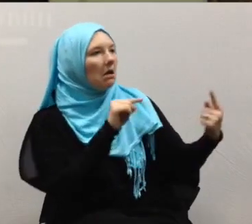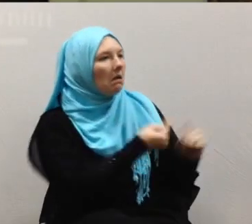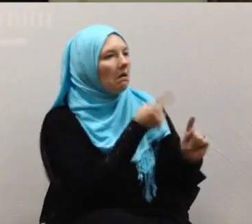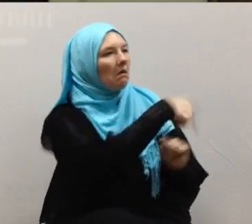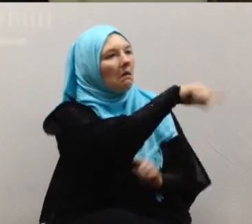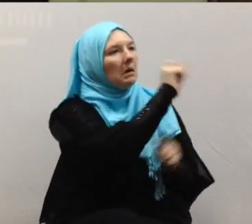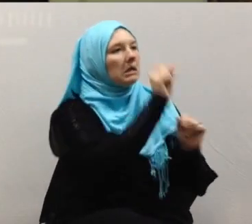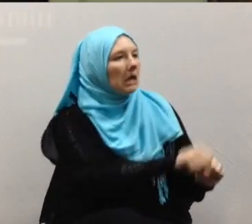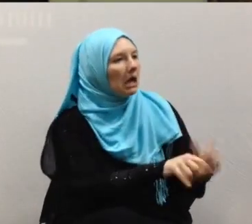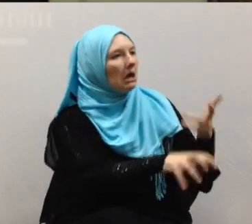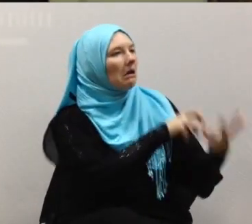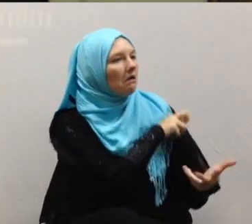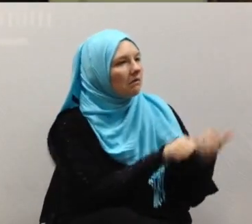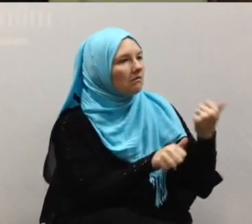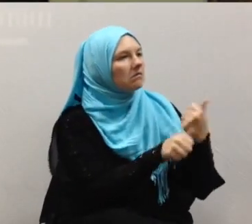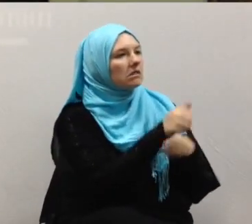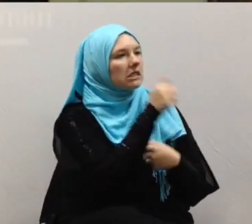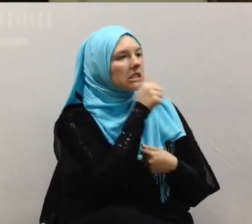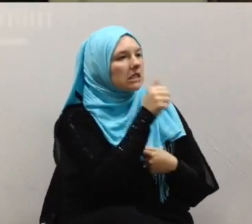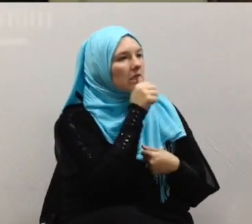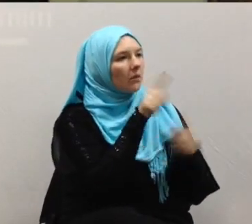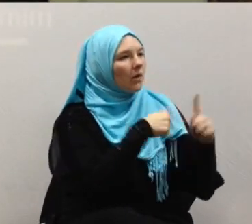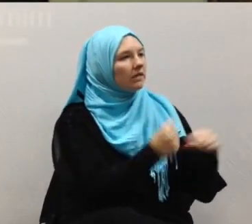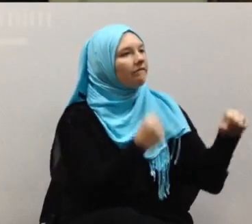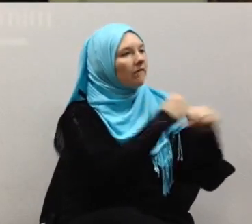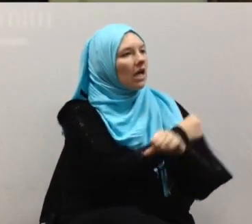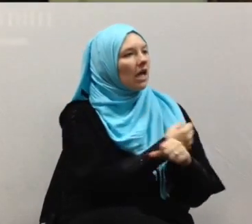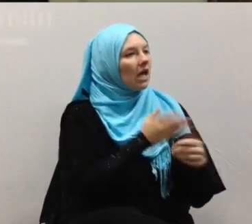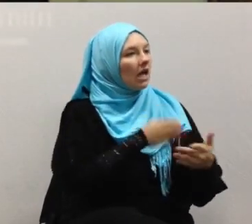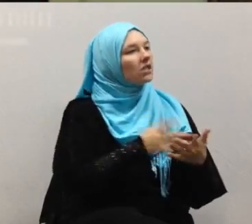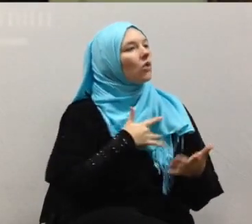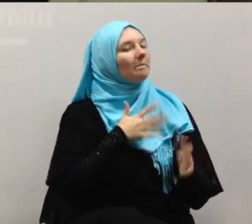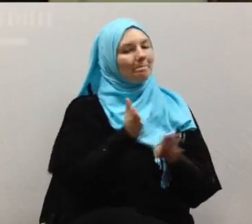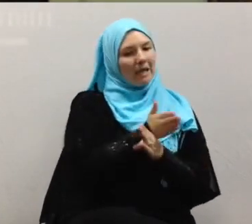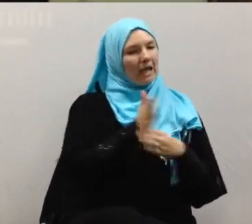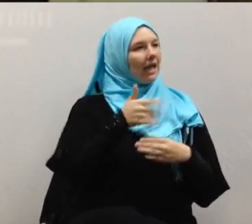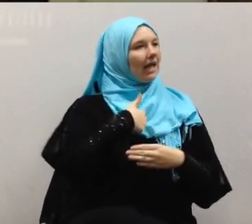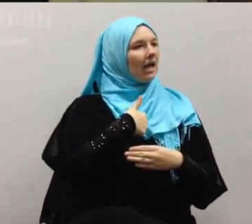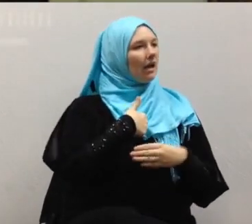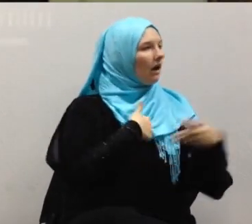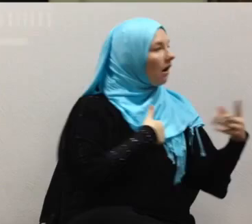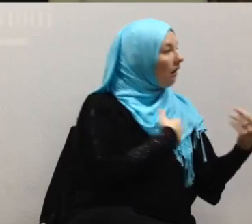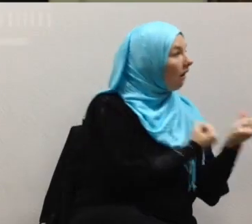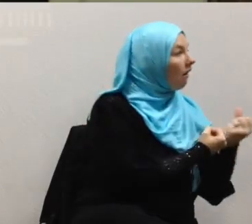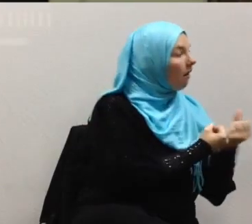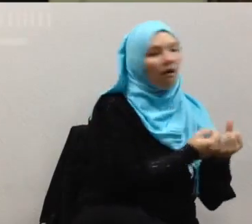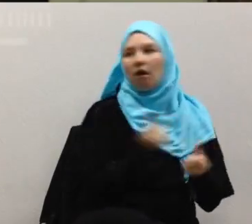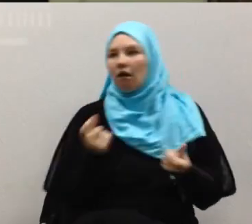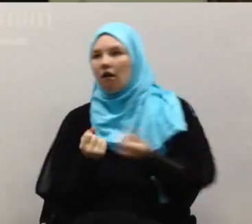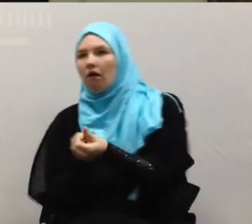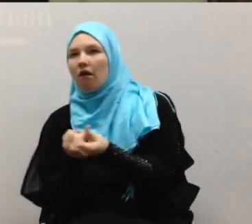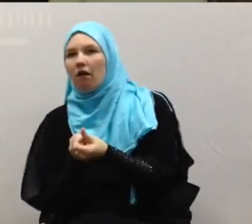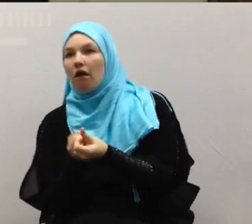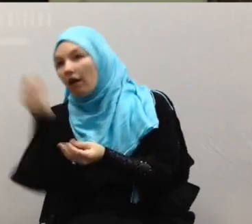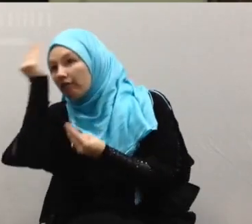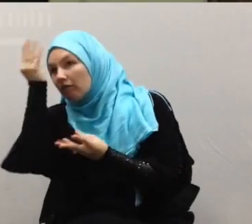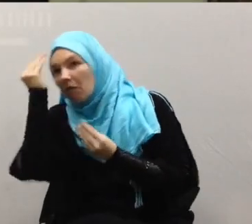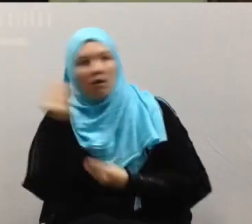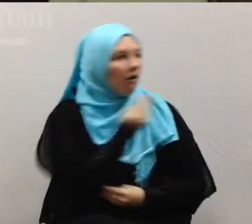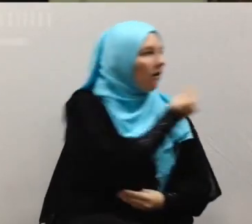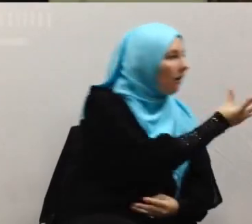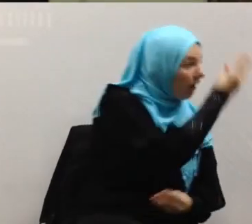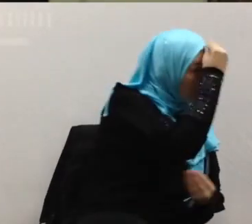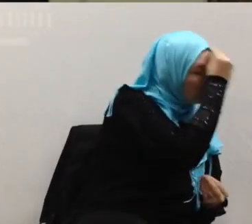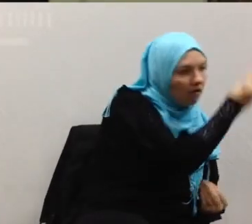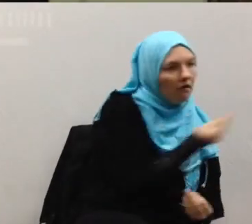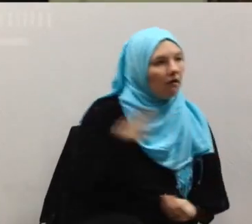is fighting against another nation, because they feel that the balance is tipping the other way.